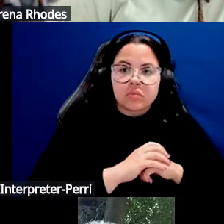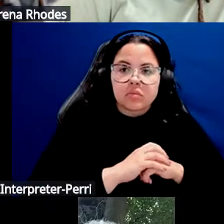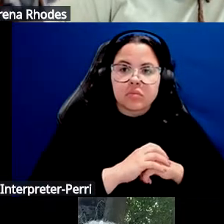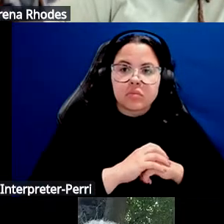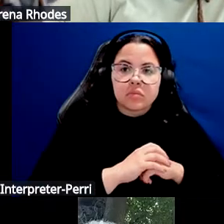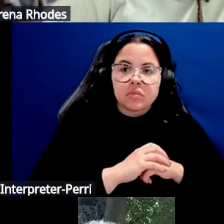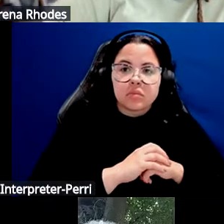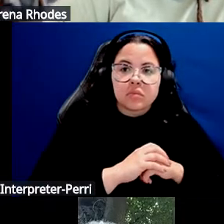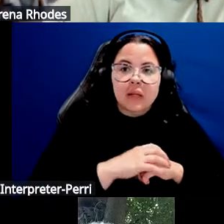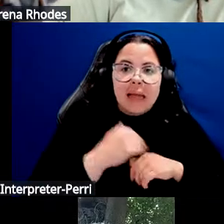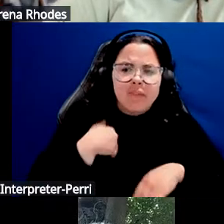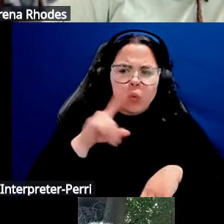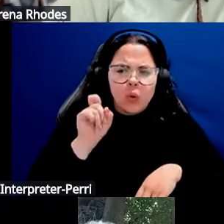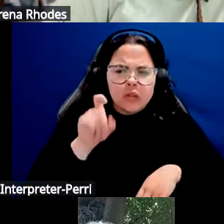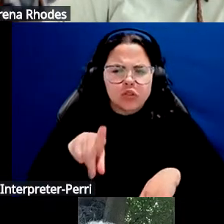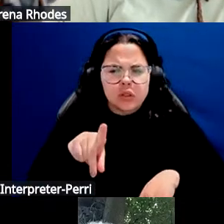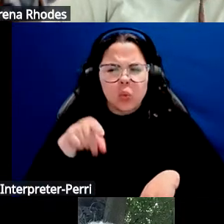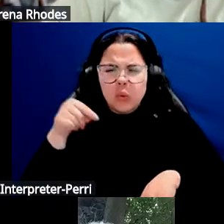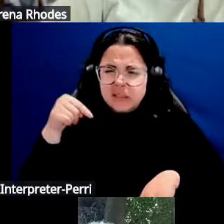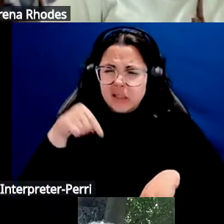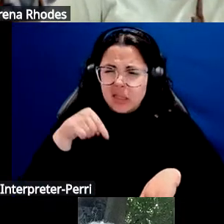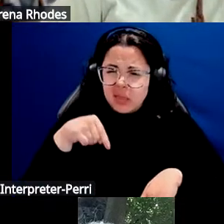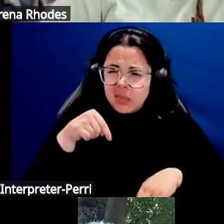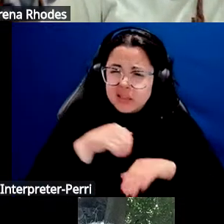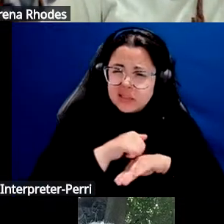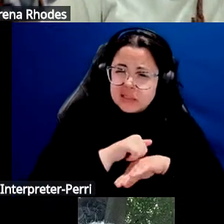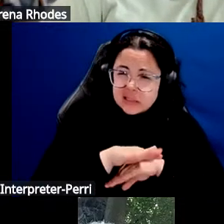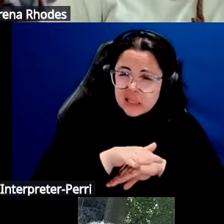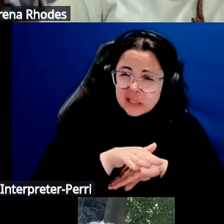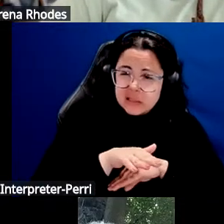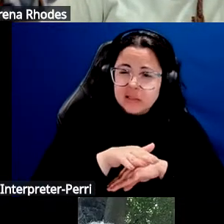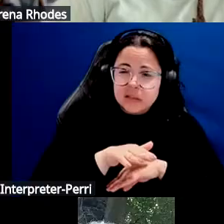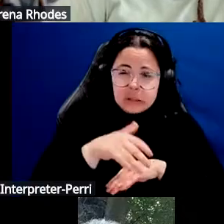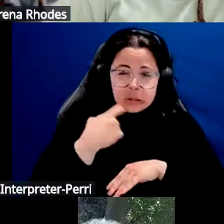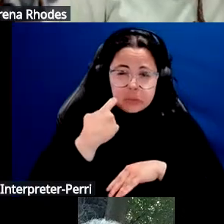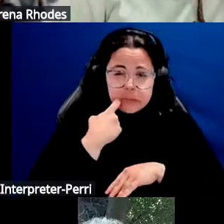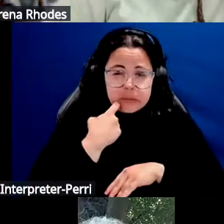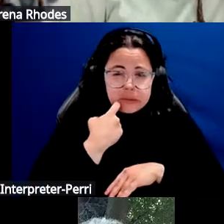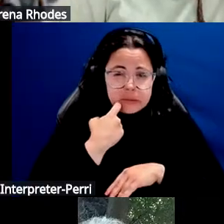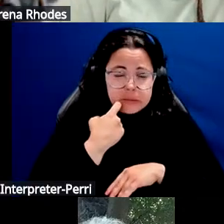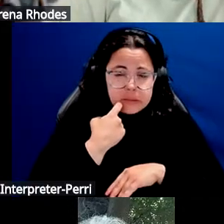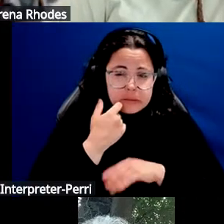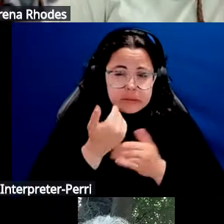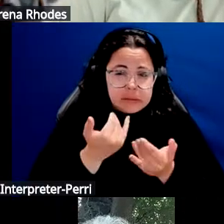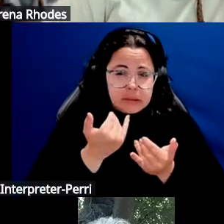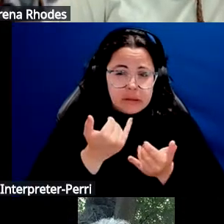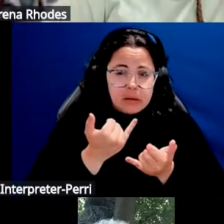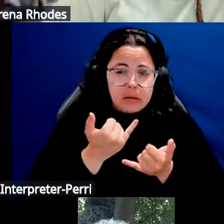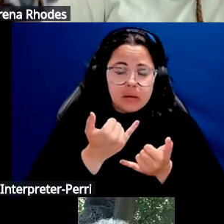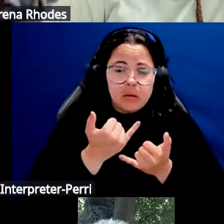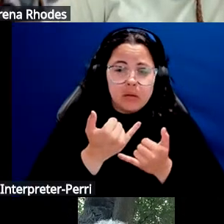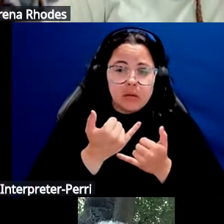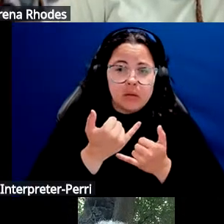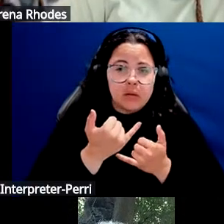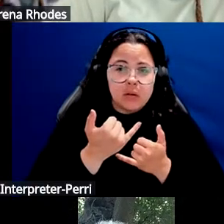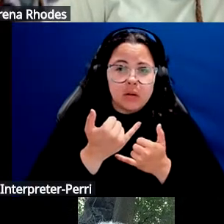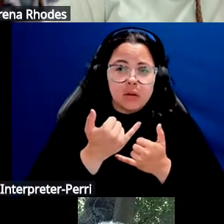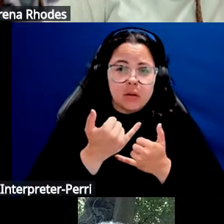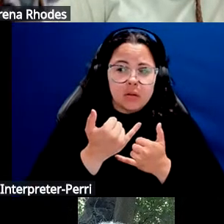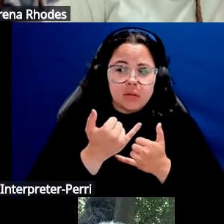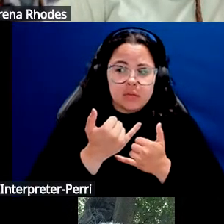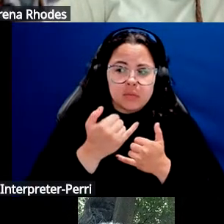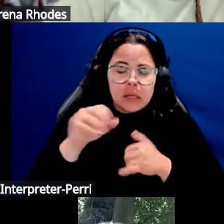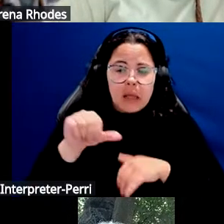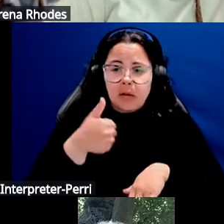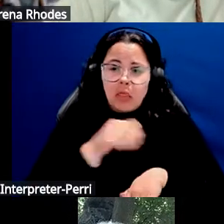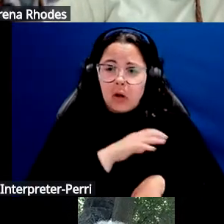I actually have a question. Was this the one that was sent around like just earlier today? Like another